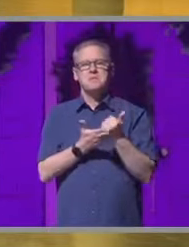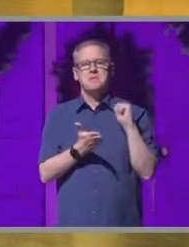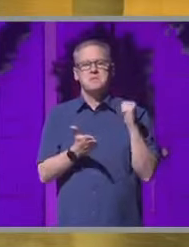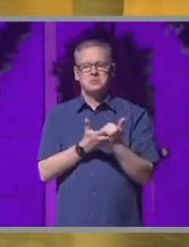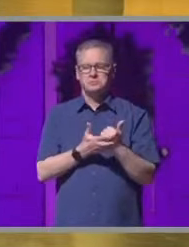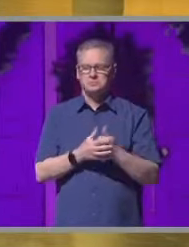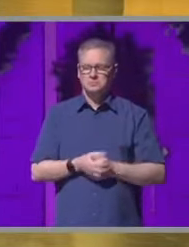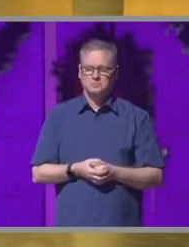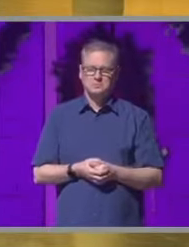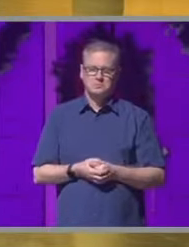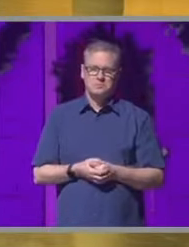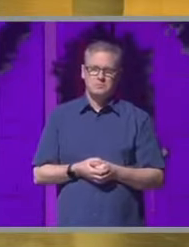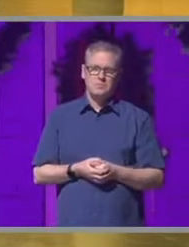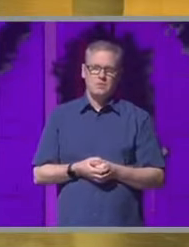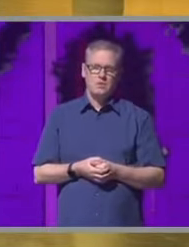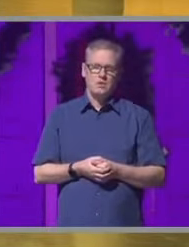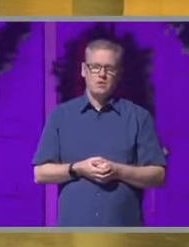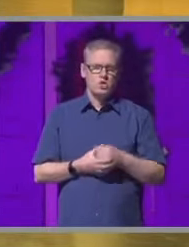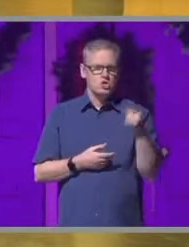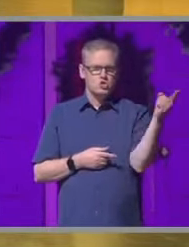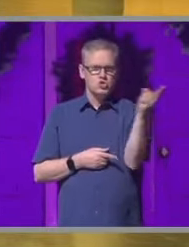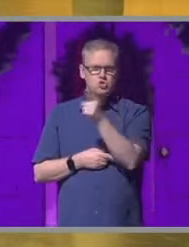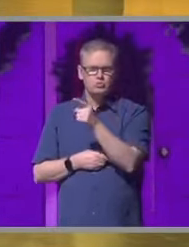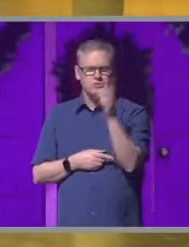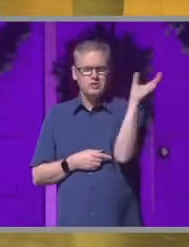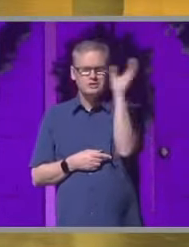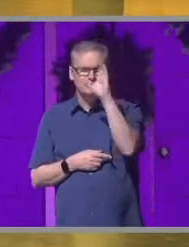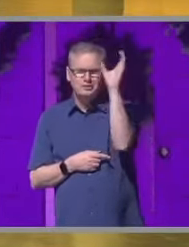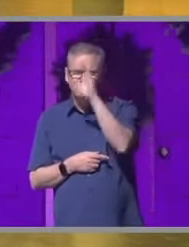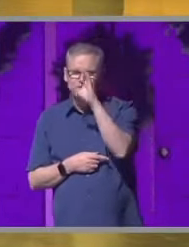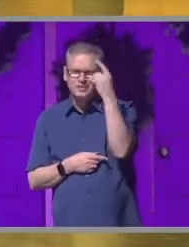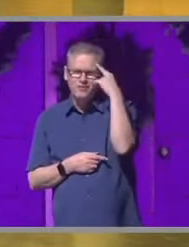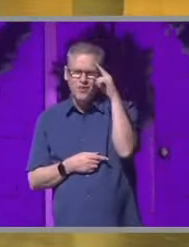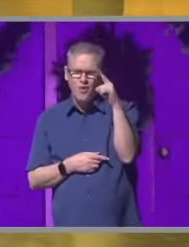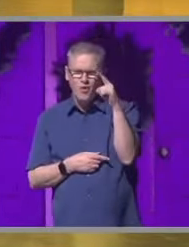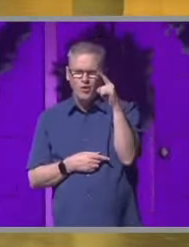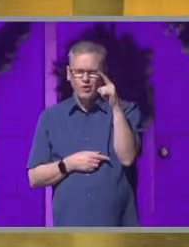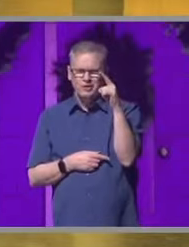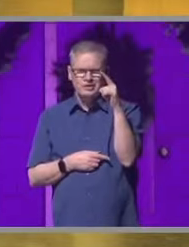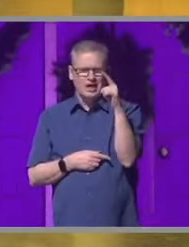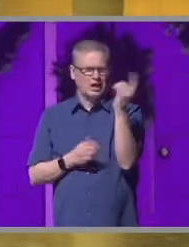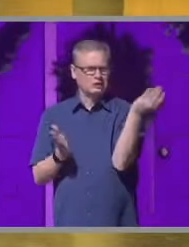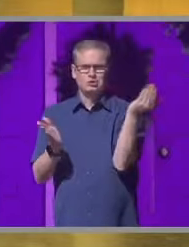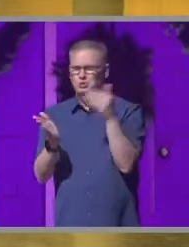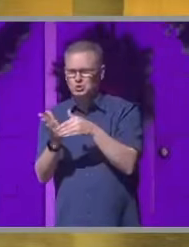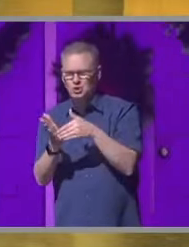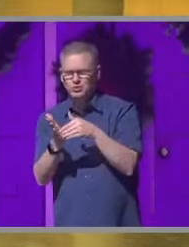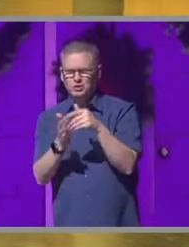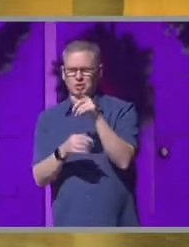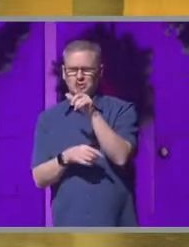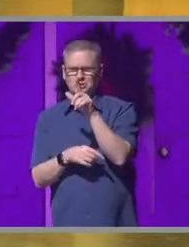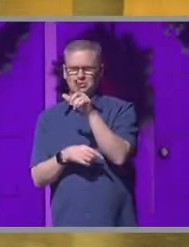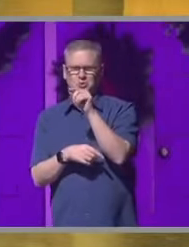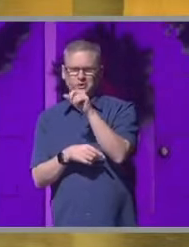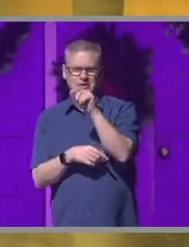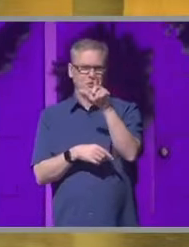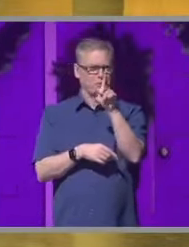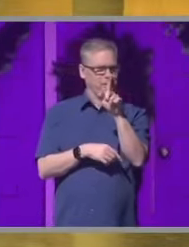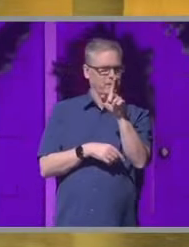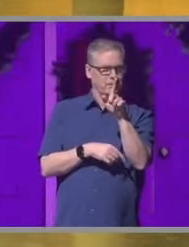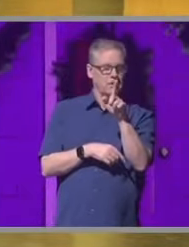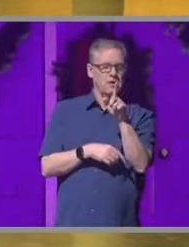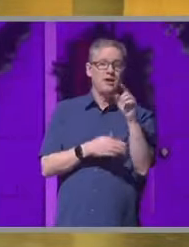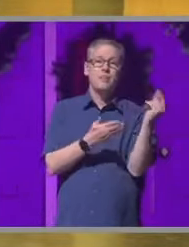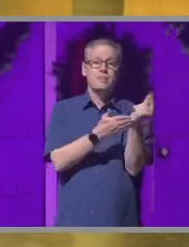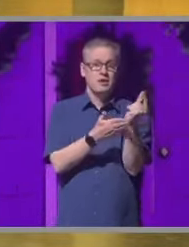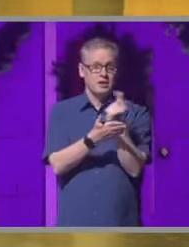Amen. Are you looking for a do-over in 2021? Did you know that the